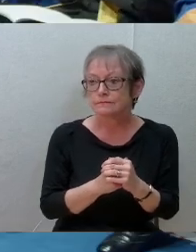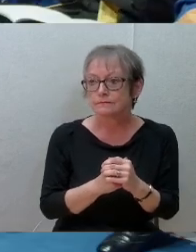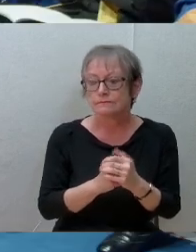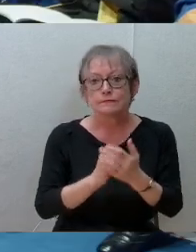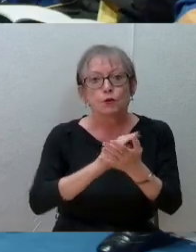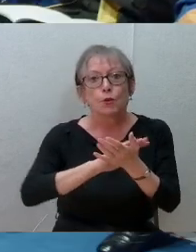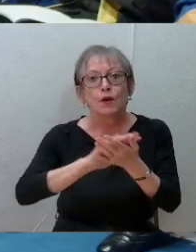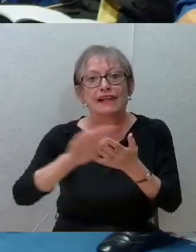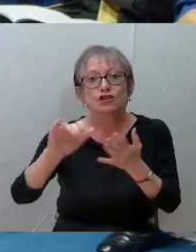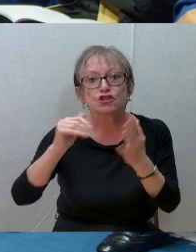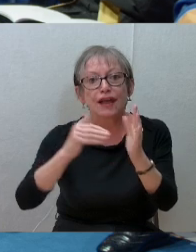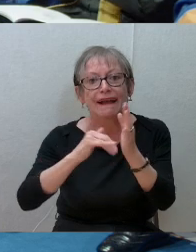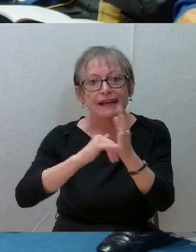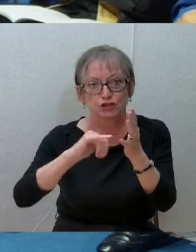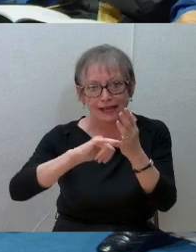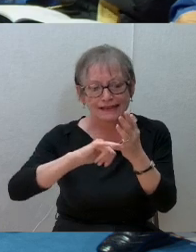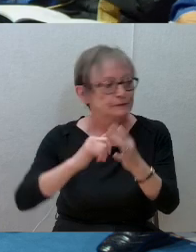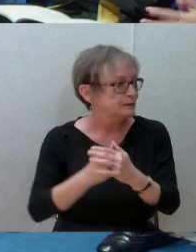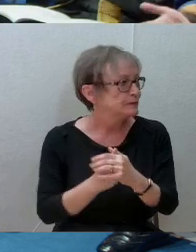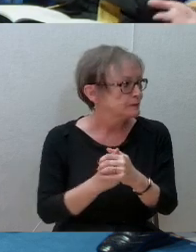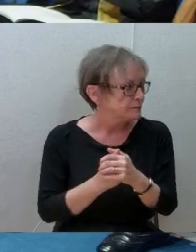Honam Sheikh.